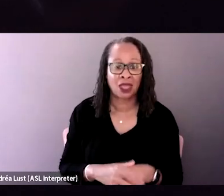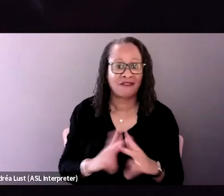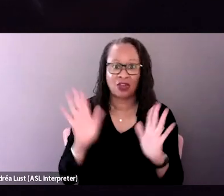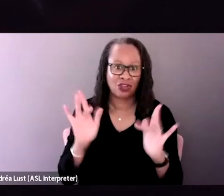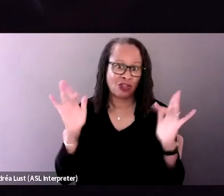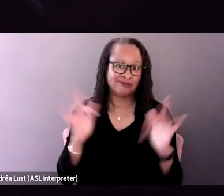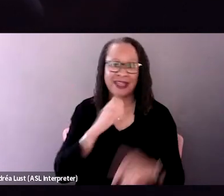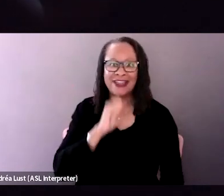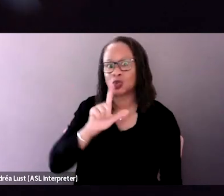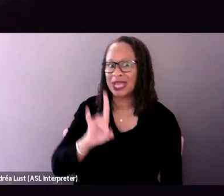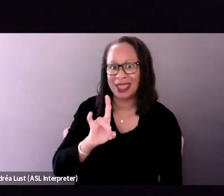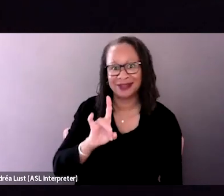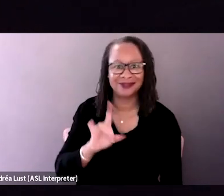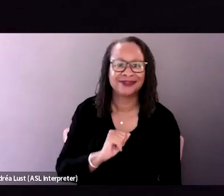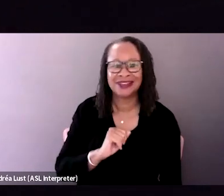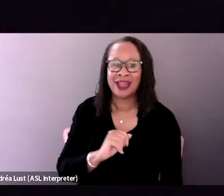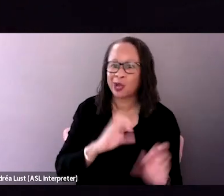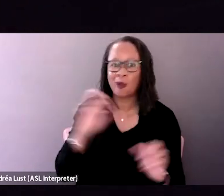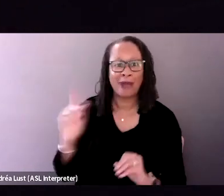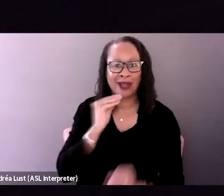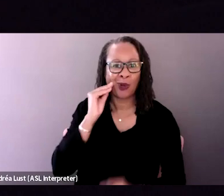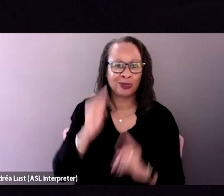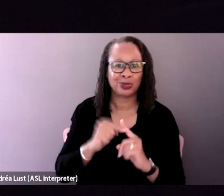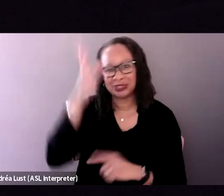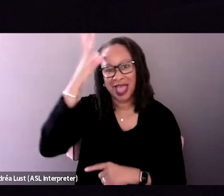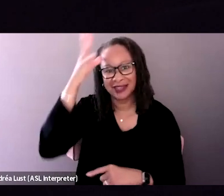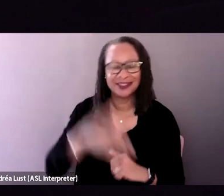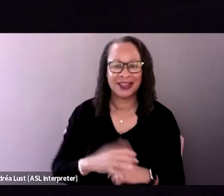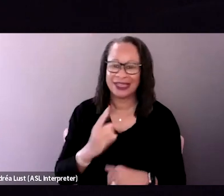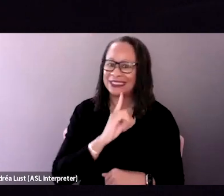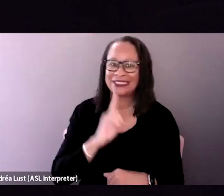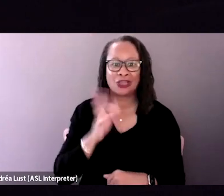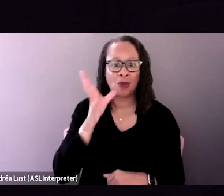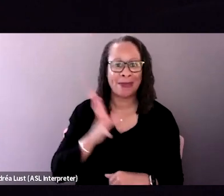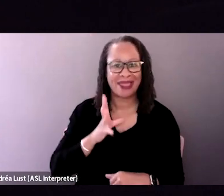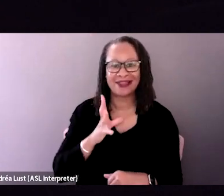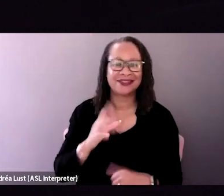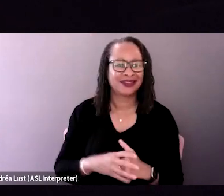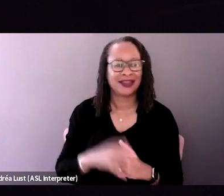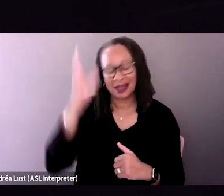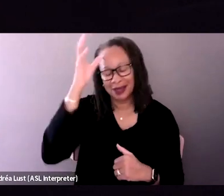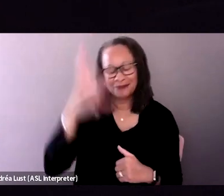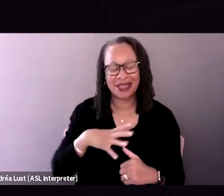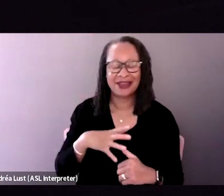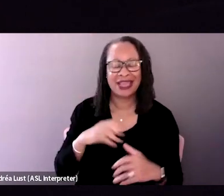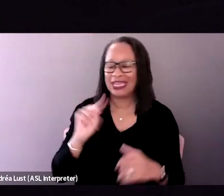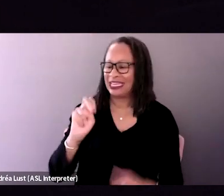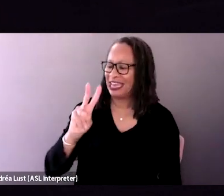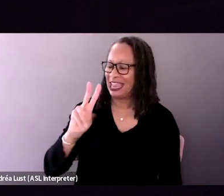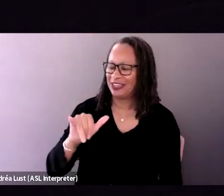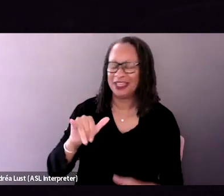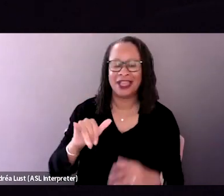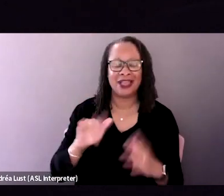age of 28, a bachelor, I move in with my dad in a little Navy town in Washington and live across the aisle from this guy who left